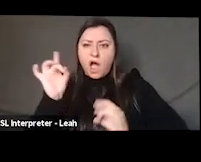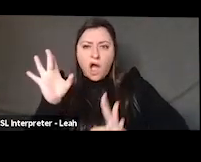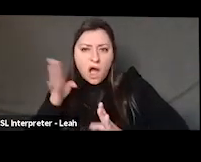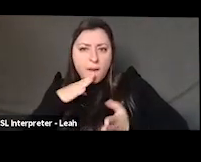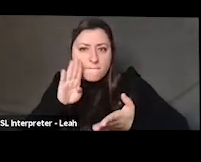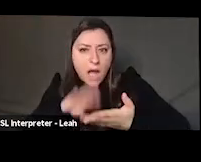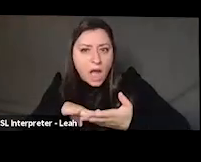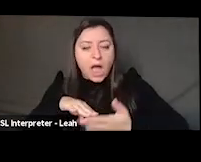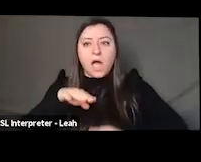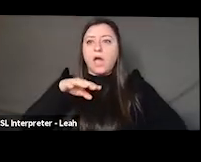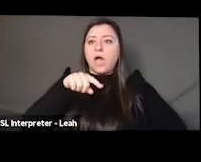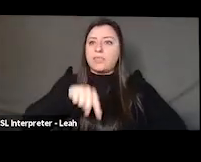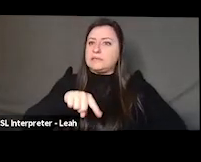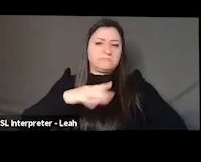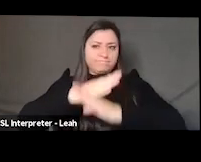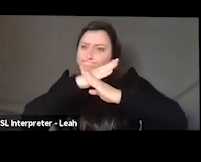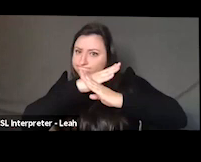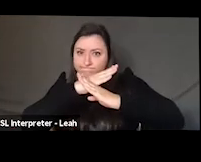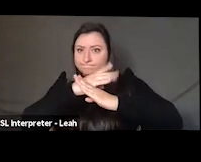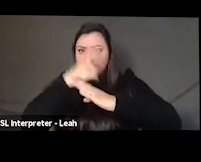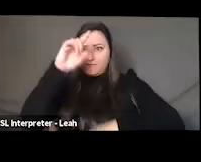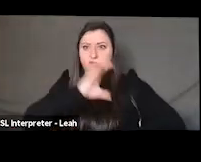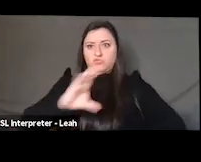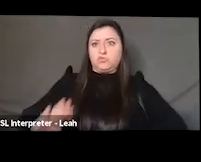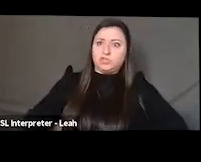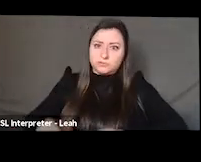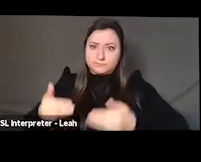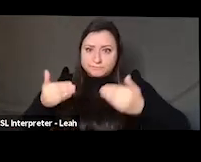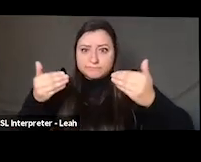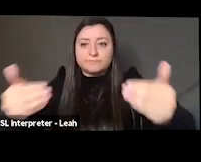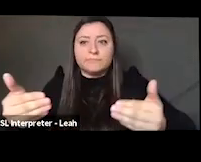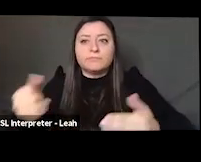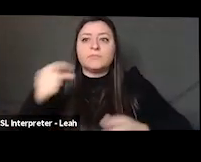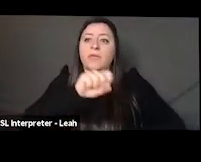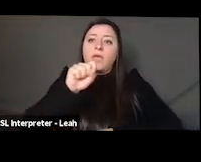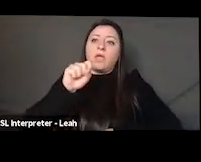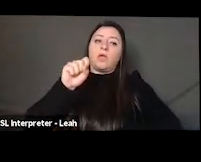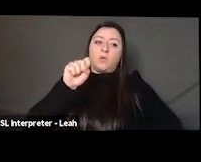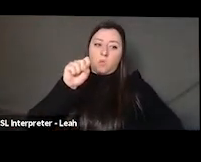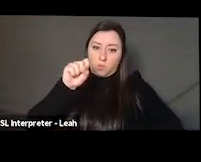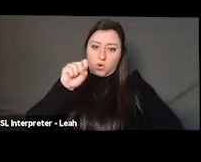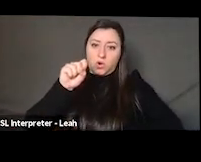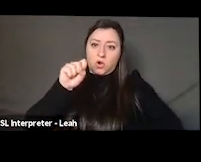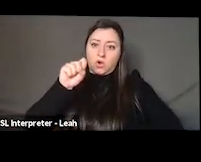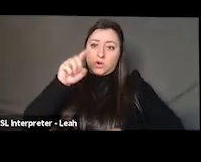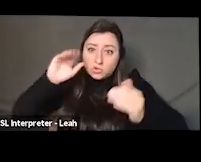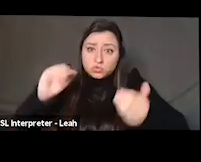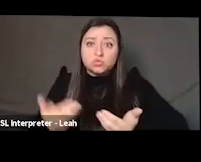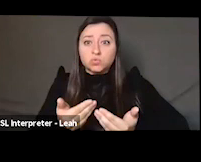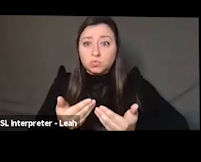this is actually an obstacle for Christian reform. And they worked to